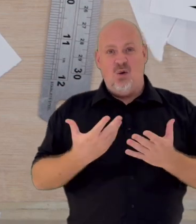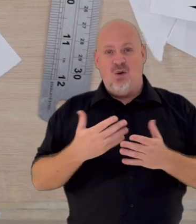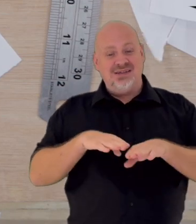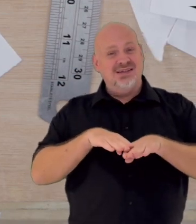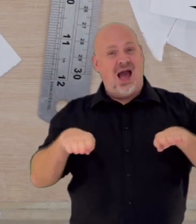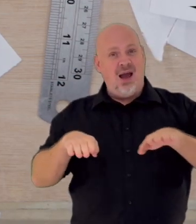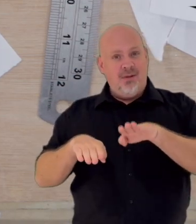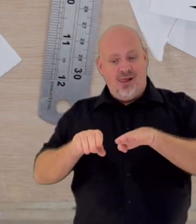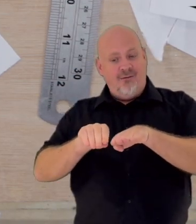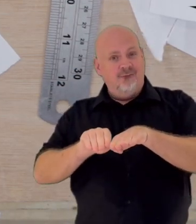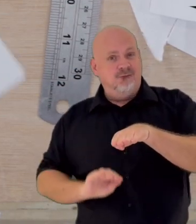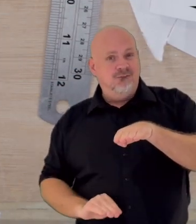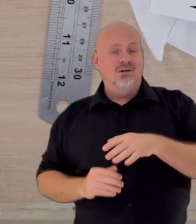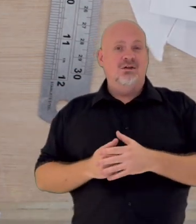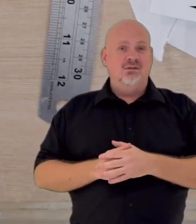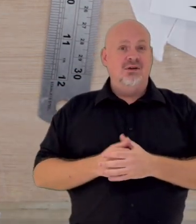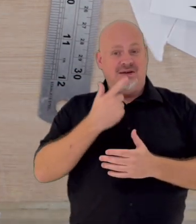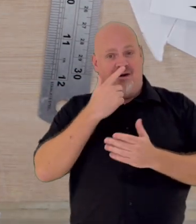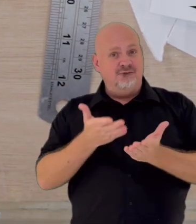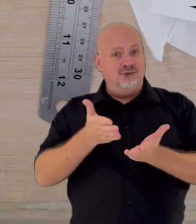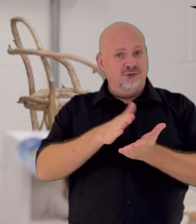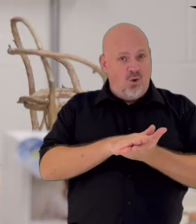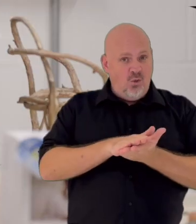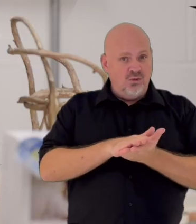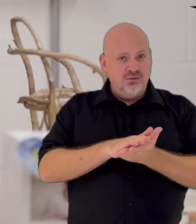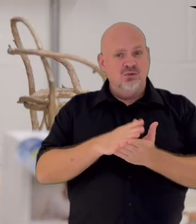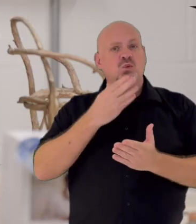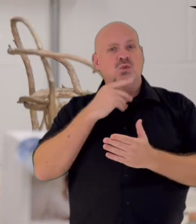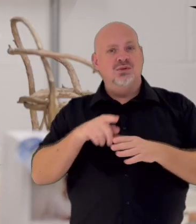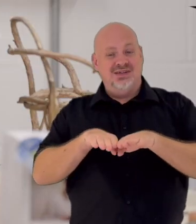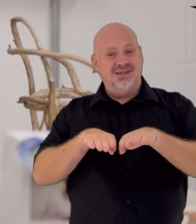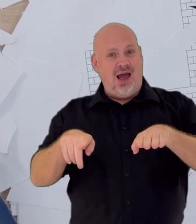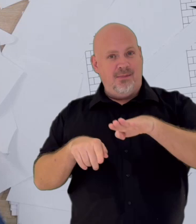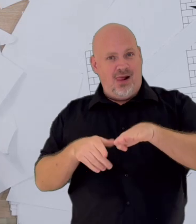fold it, just use the edge of a table.